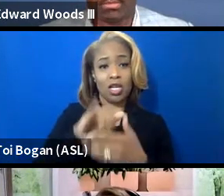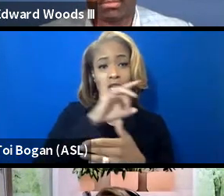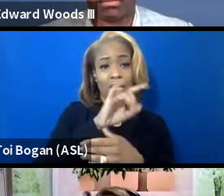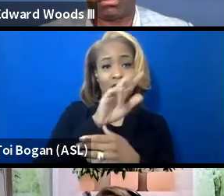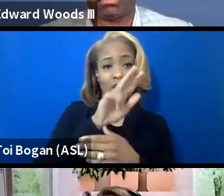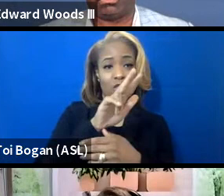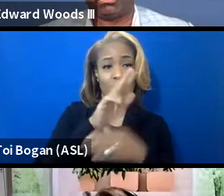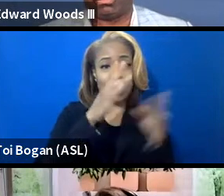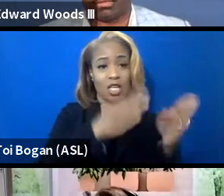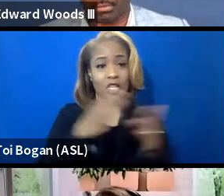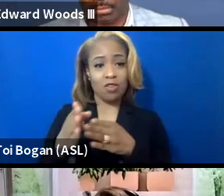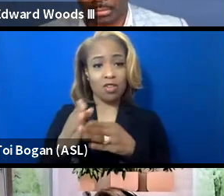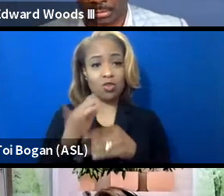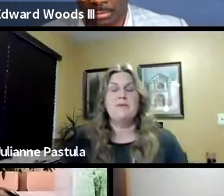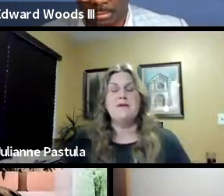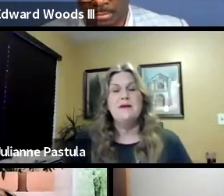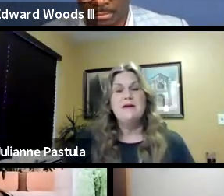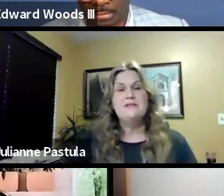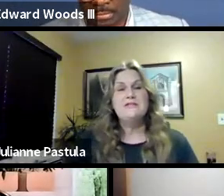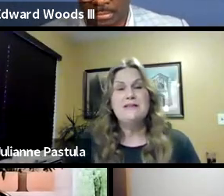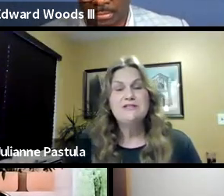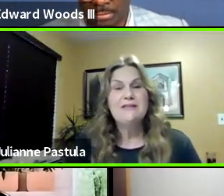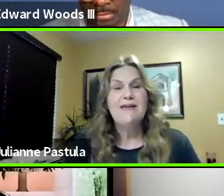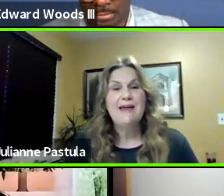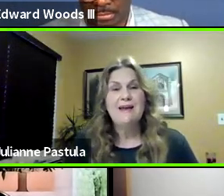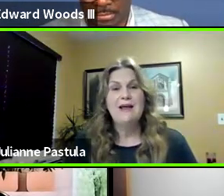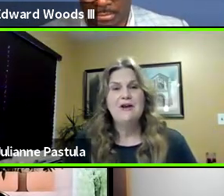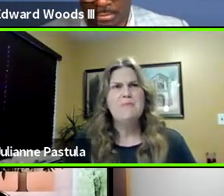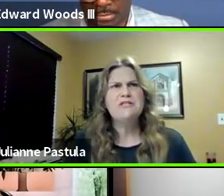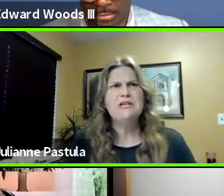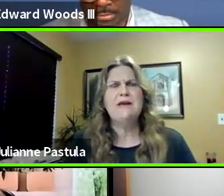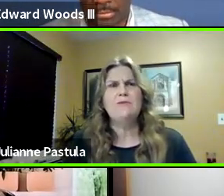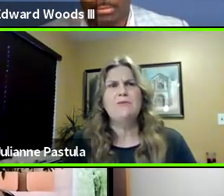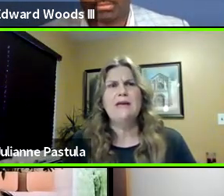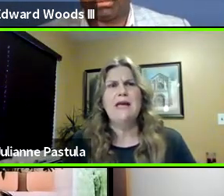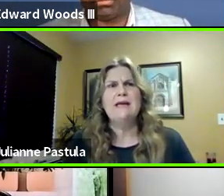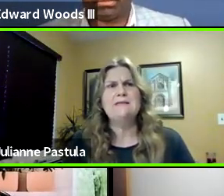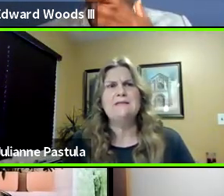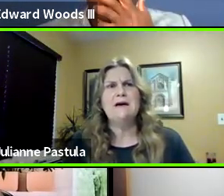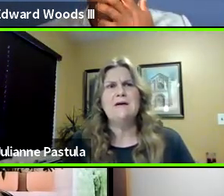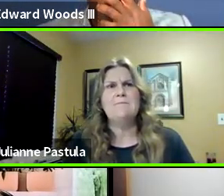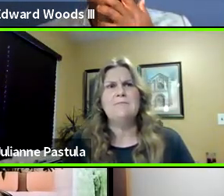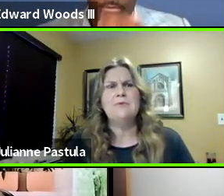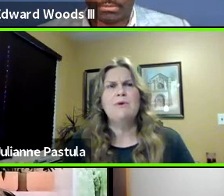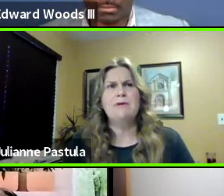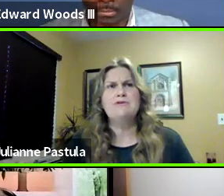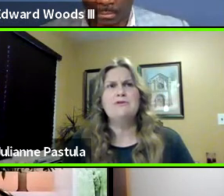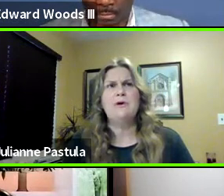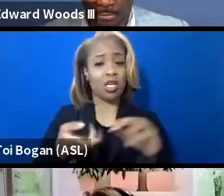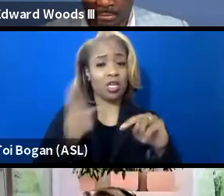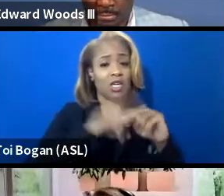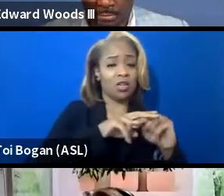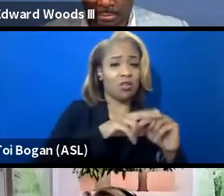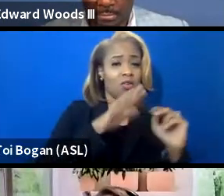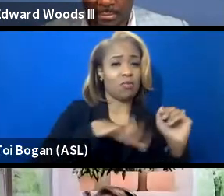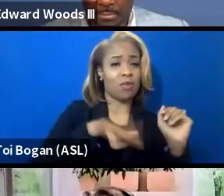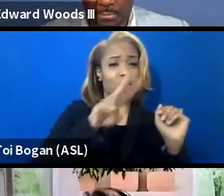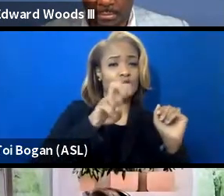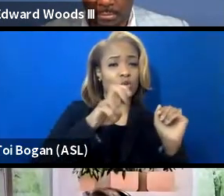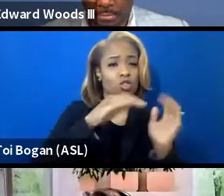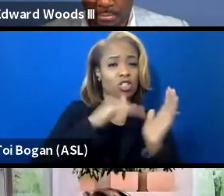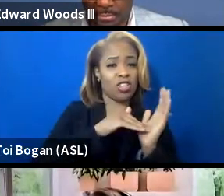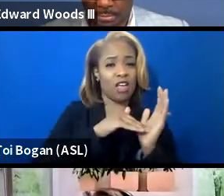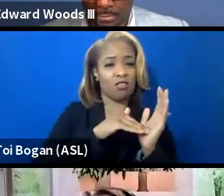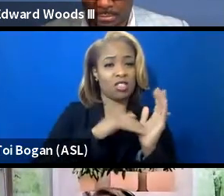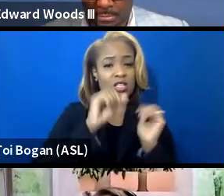83 individuals, yes, I would think that they might be challenging that. And I know Michigan, we were about 200,000